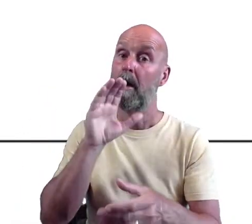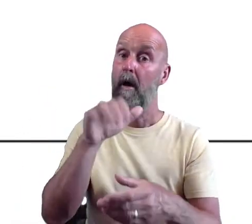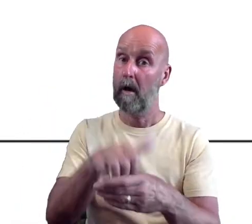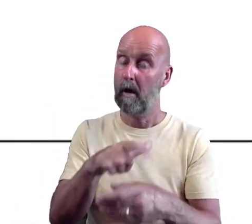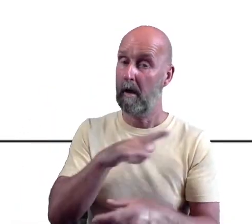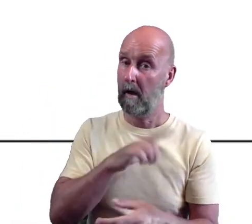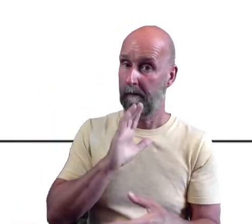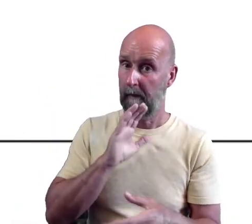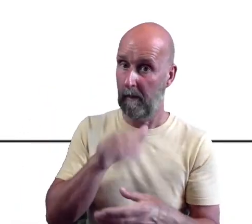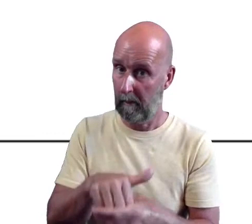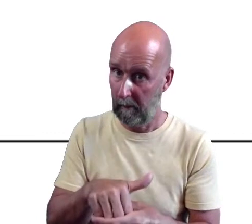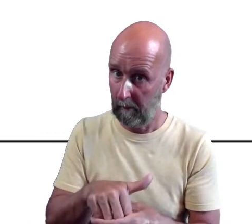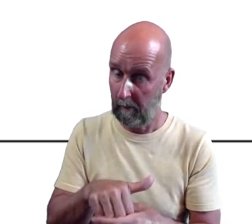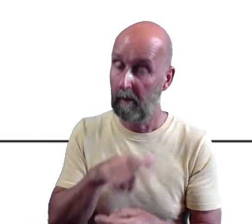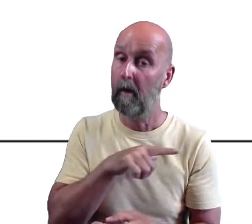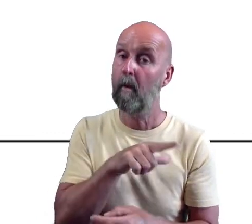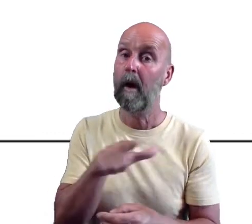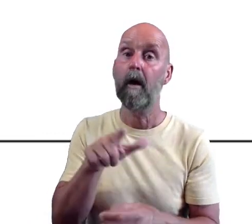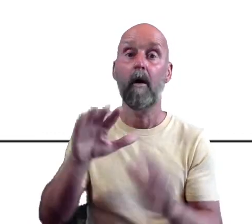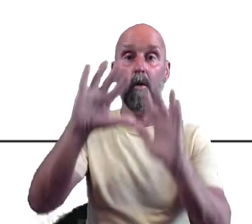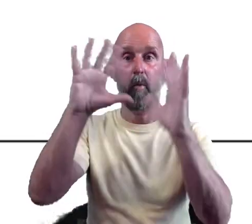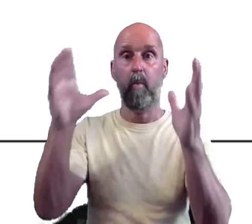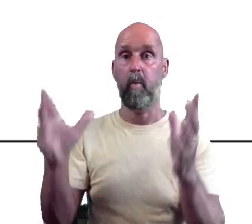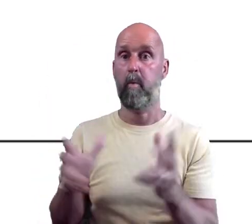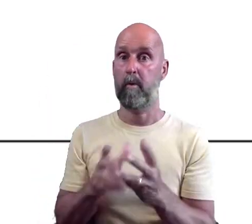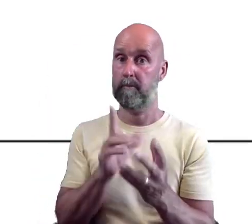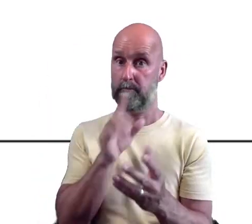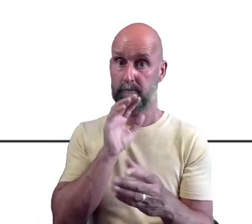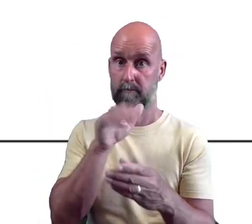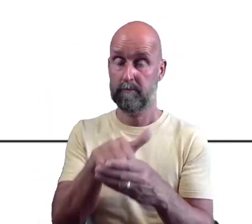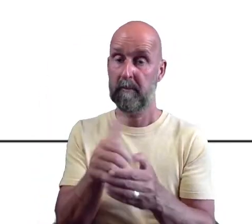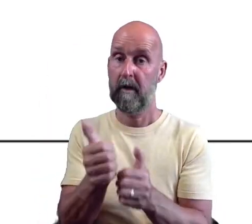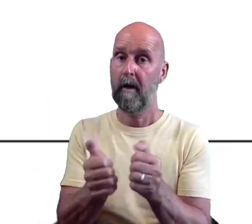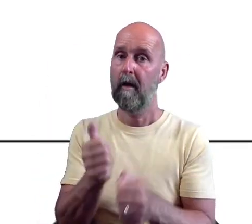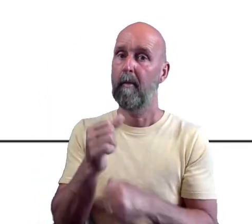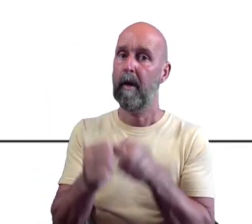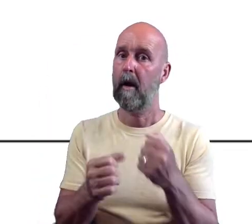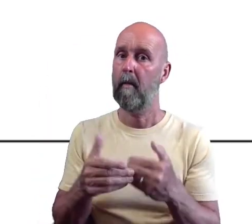means that the world that the player inhabits can suddenly feel that much more interesting.